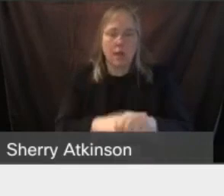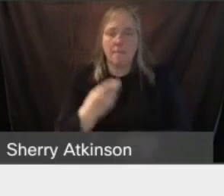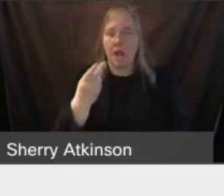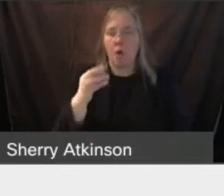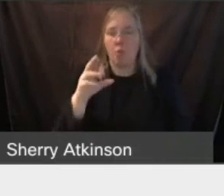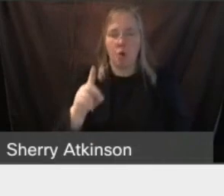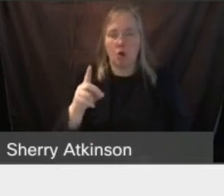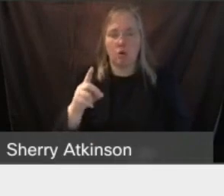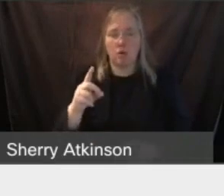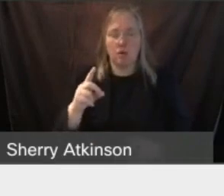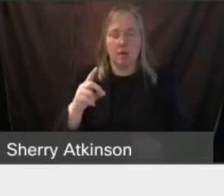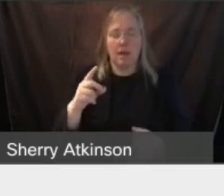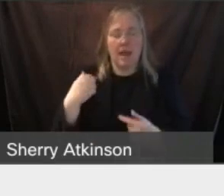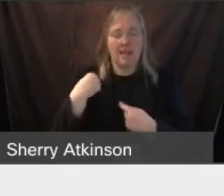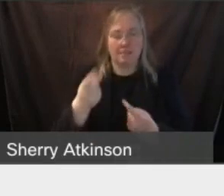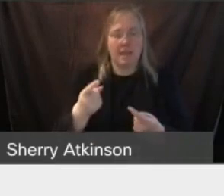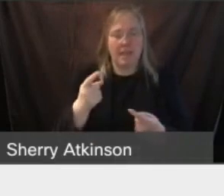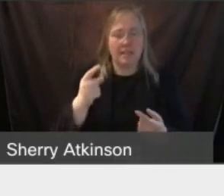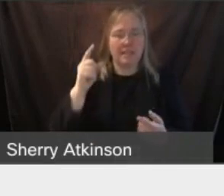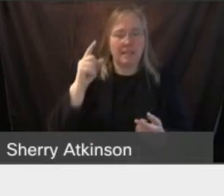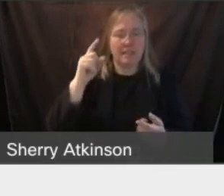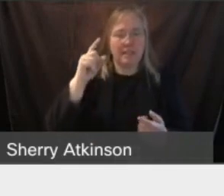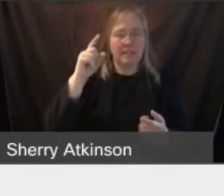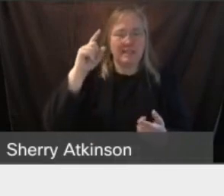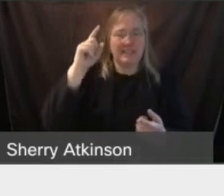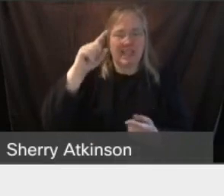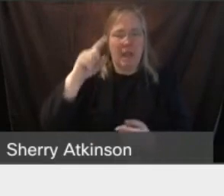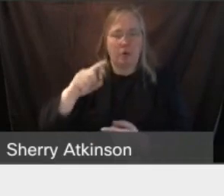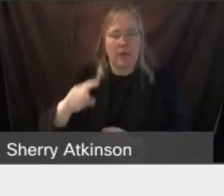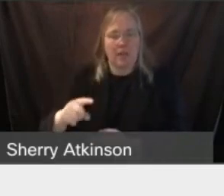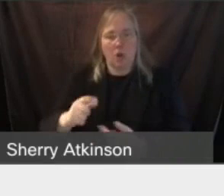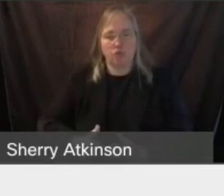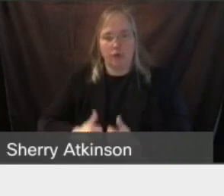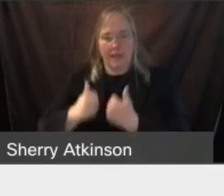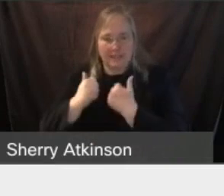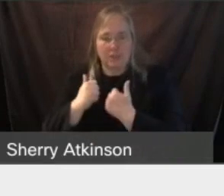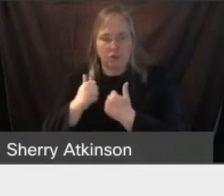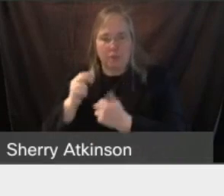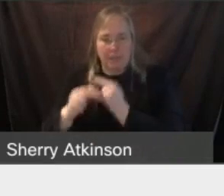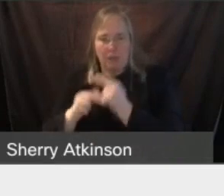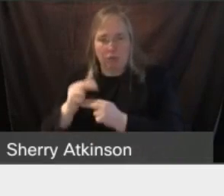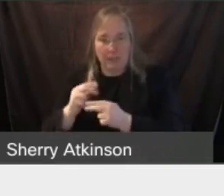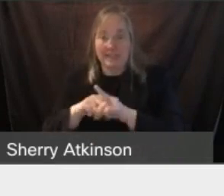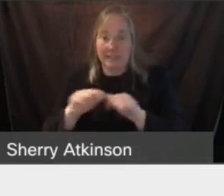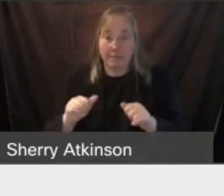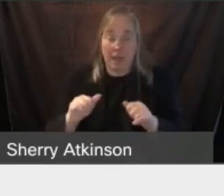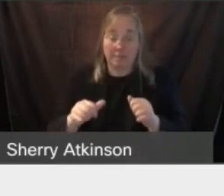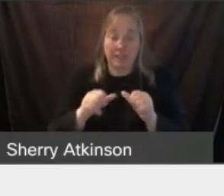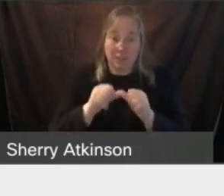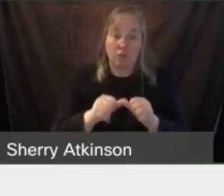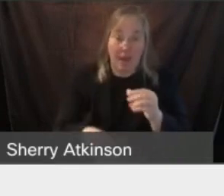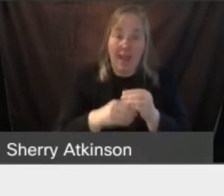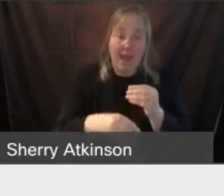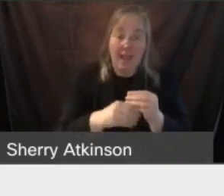been tapering the residential build while continuing to add jobs. And that jobs to